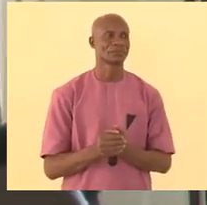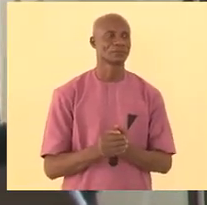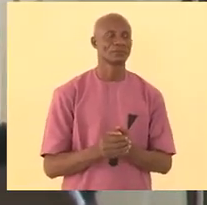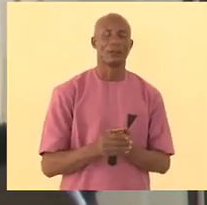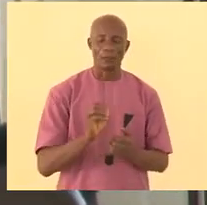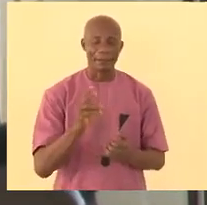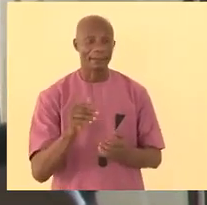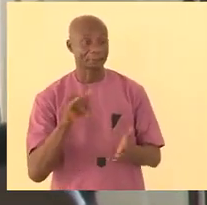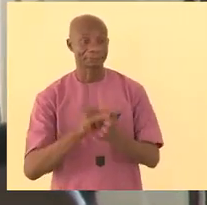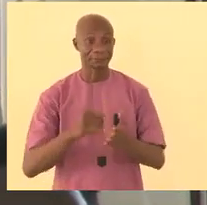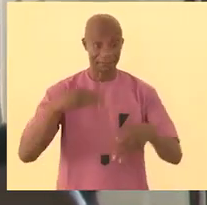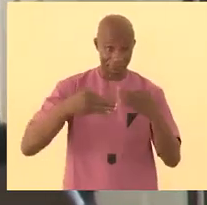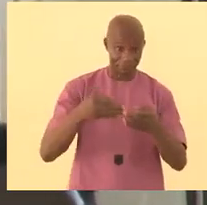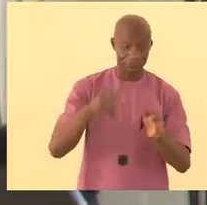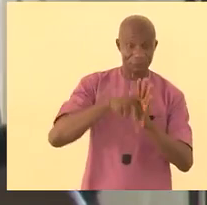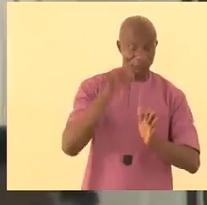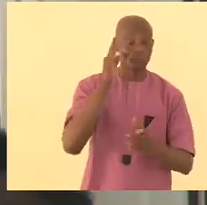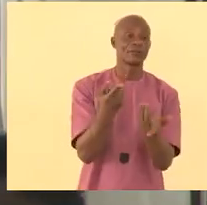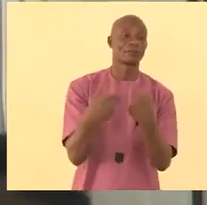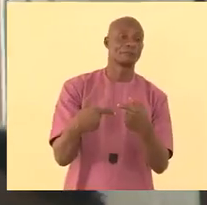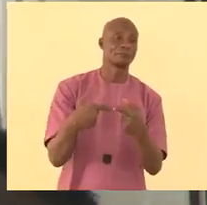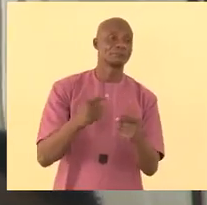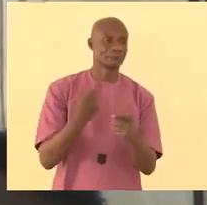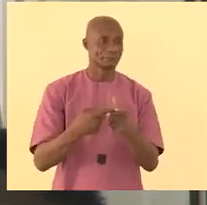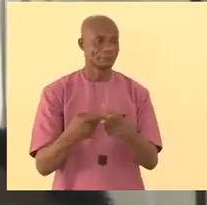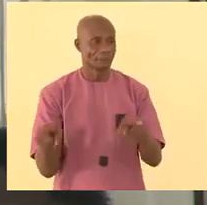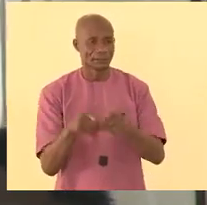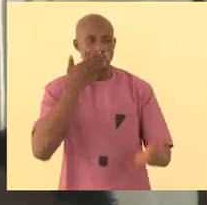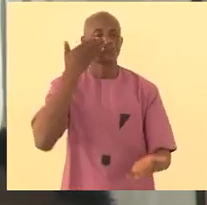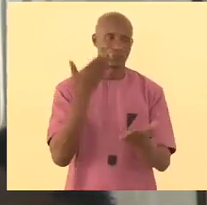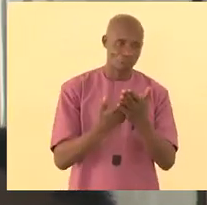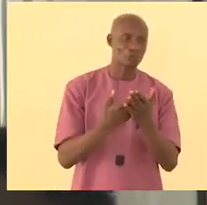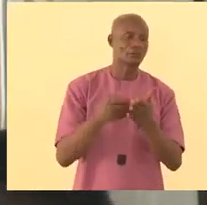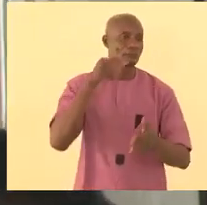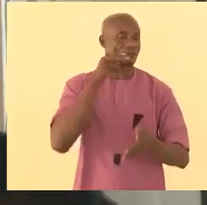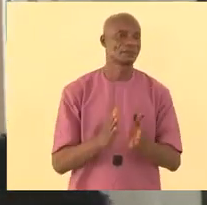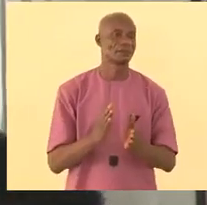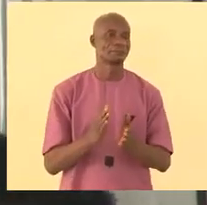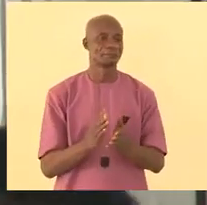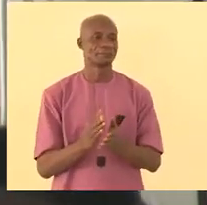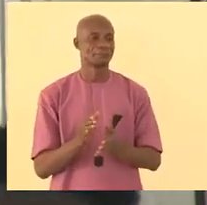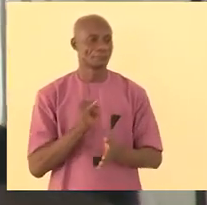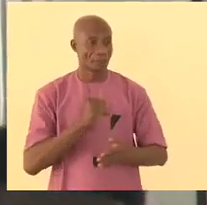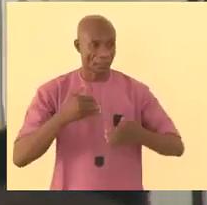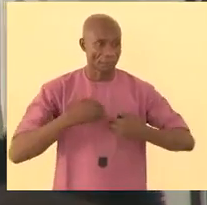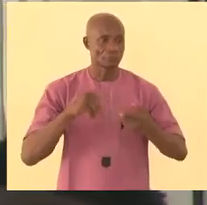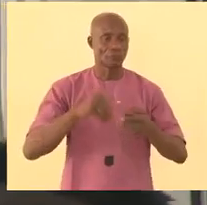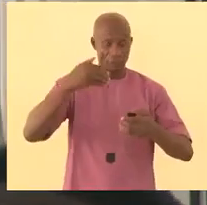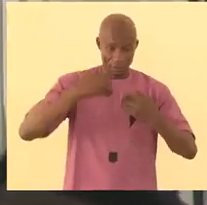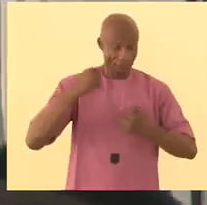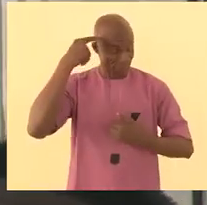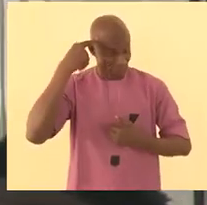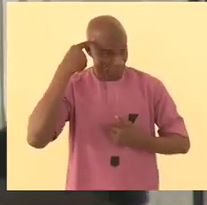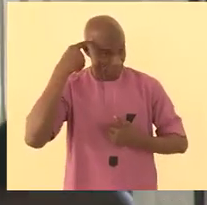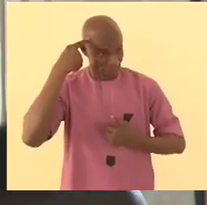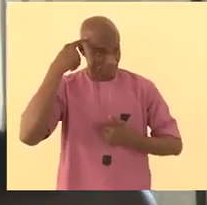That judgment must surely come. And then, as a good citizen of the country, I have to bear in mind